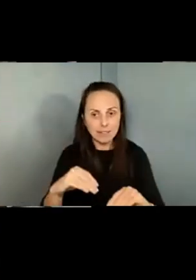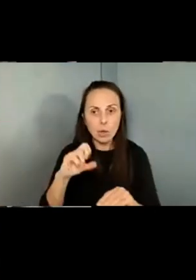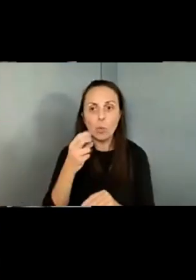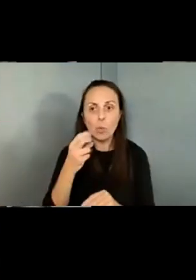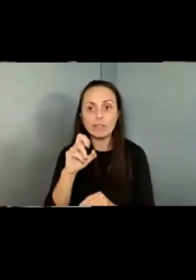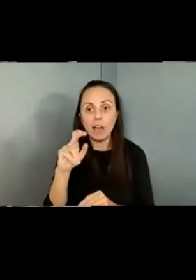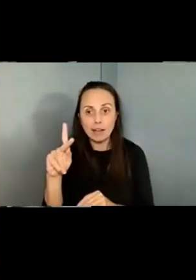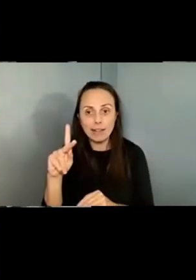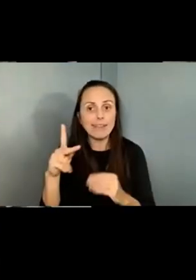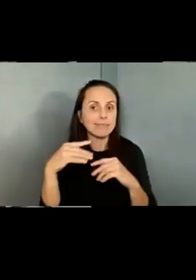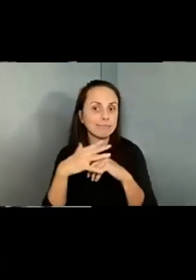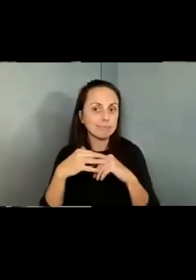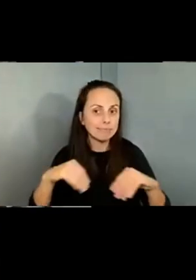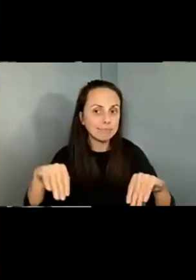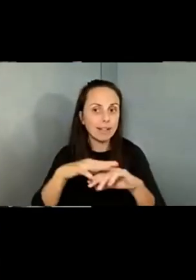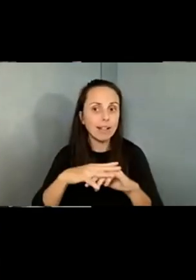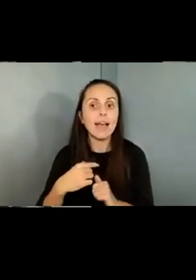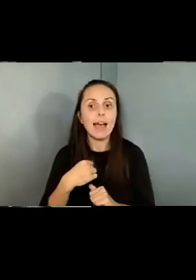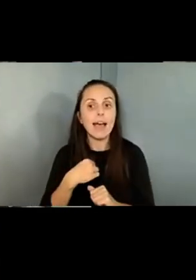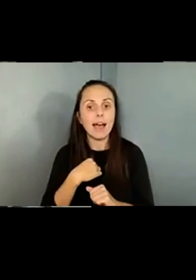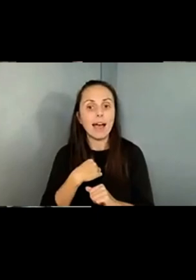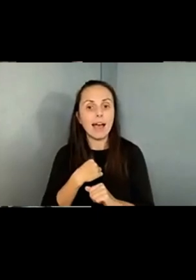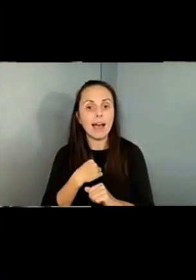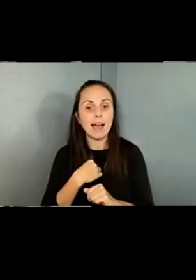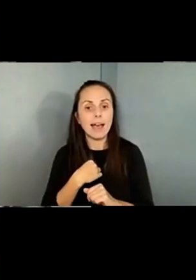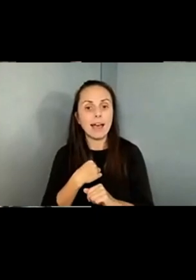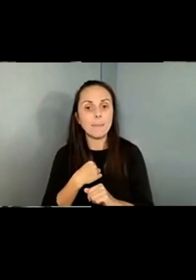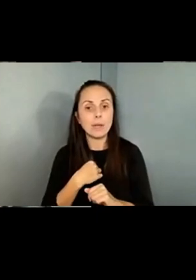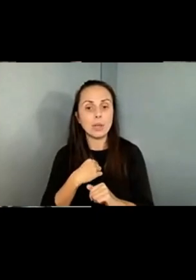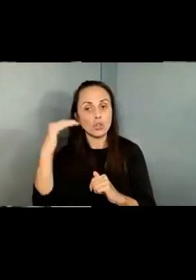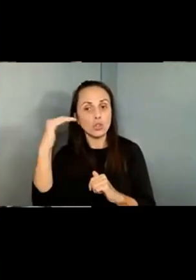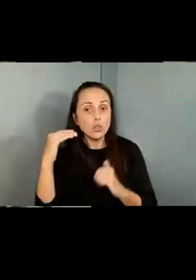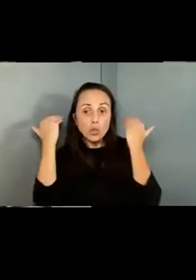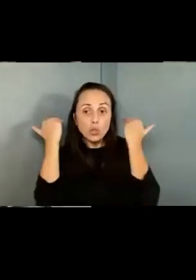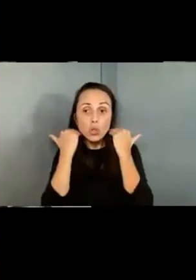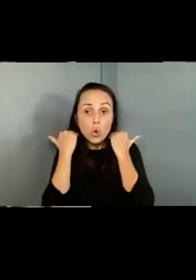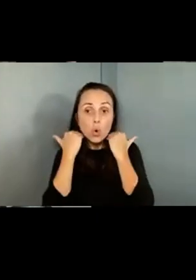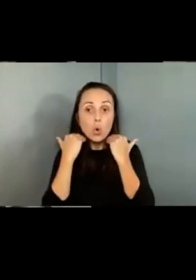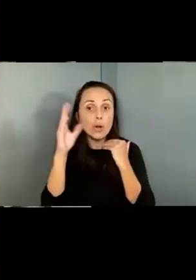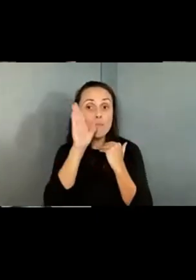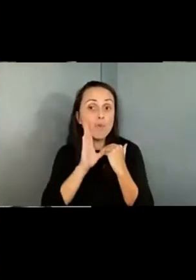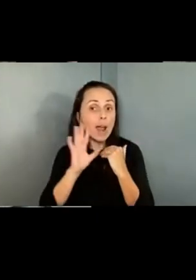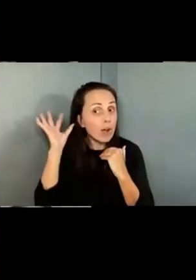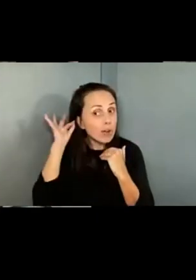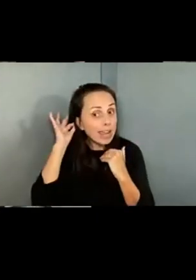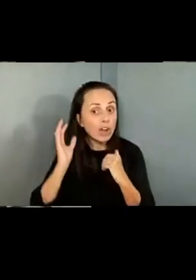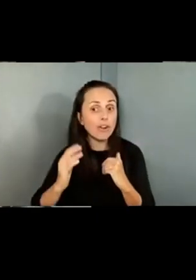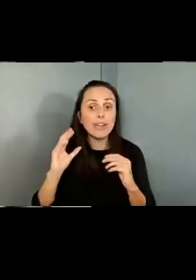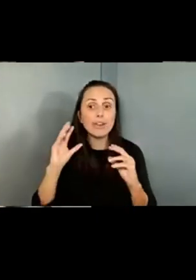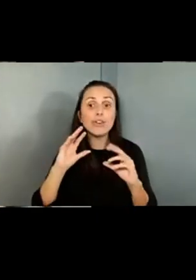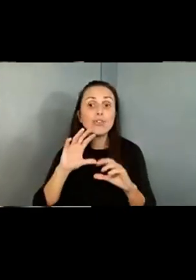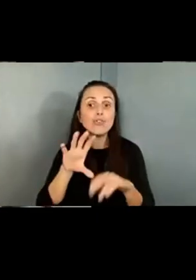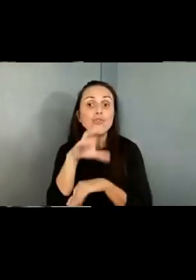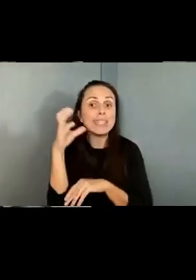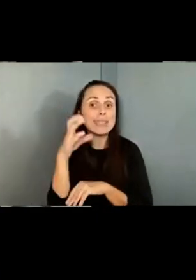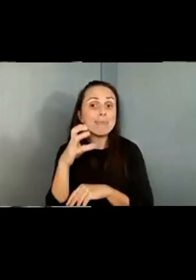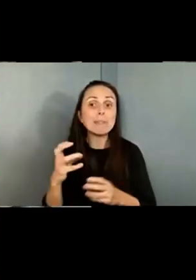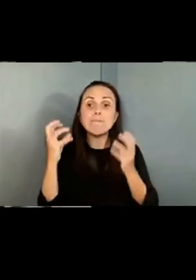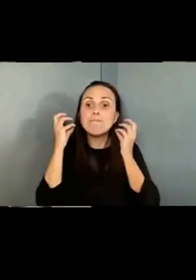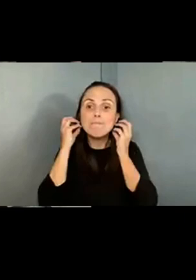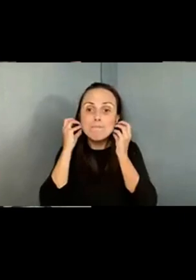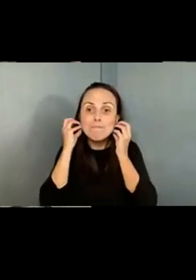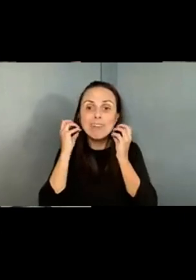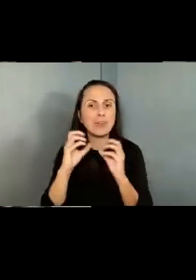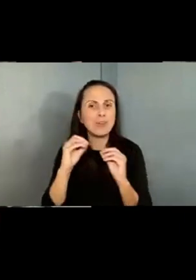Wasanik territory. And I am short brown hair. I'm wearing Christmas